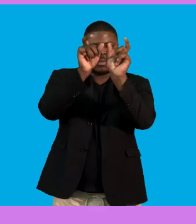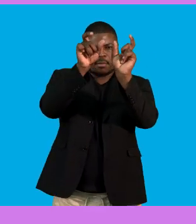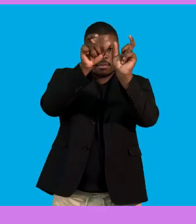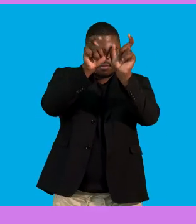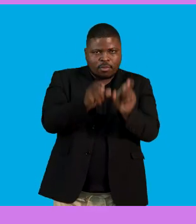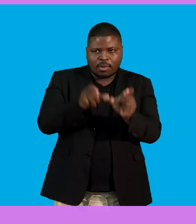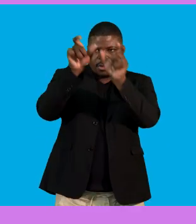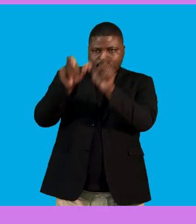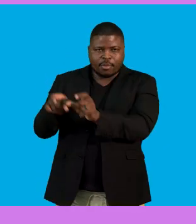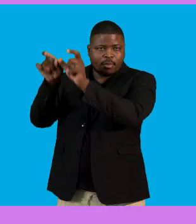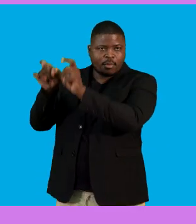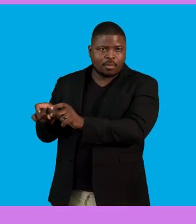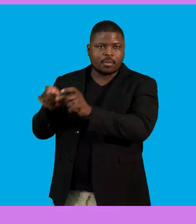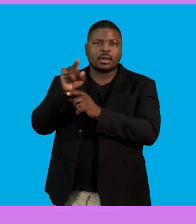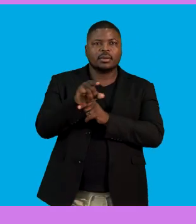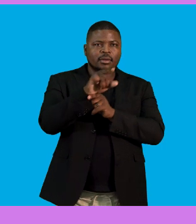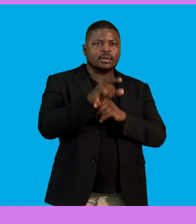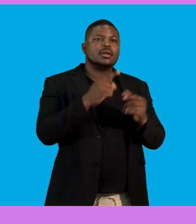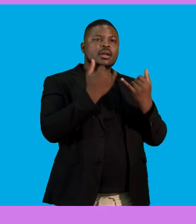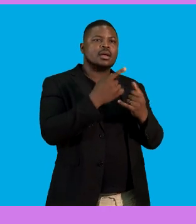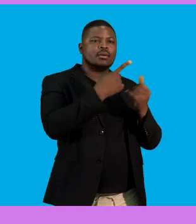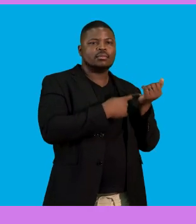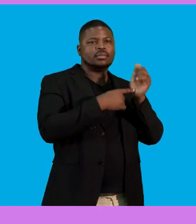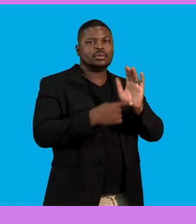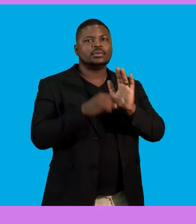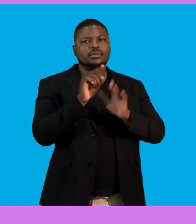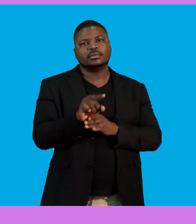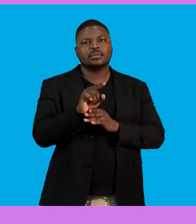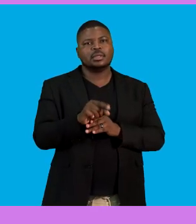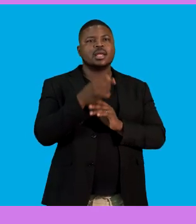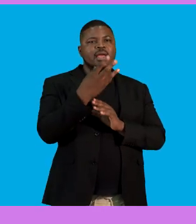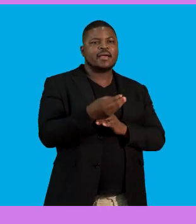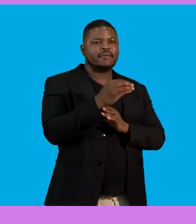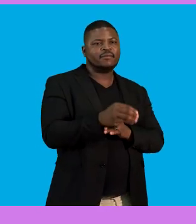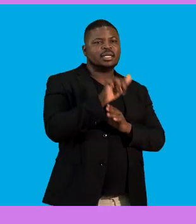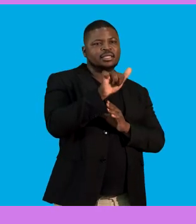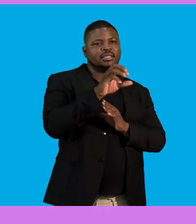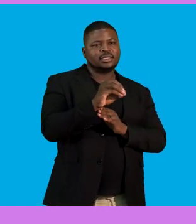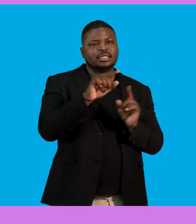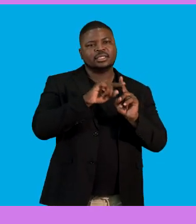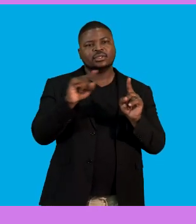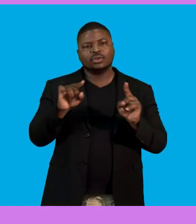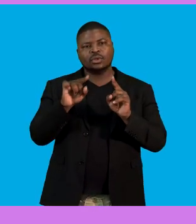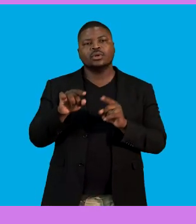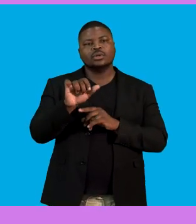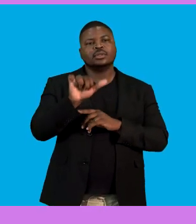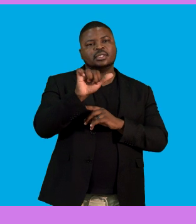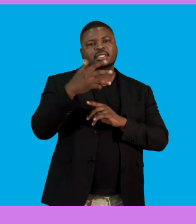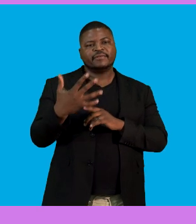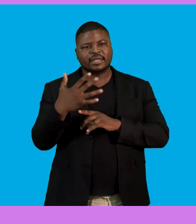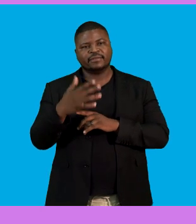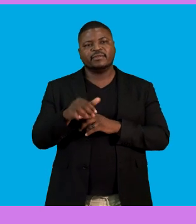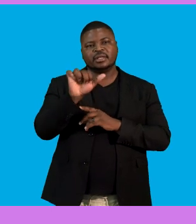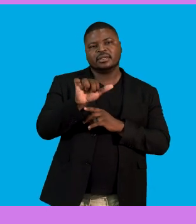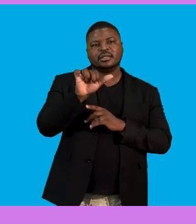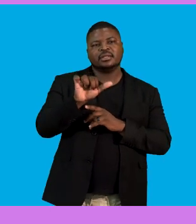bars are the same width. So for an example, you are given that the intervals, if we can check, we've got 60 to 65, which is 5.